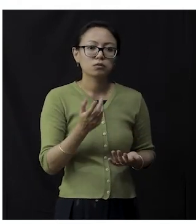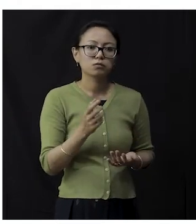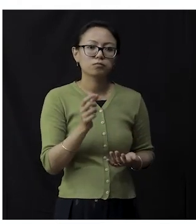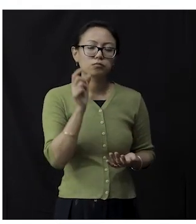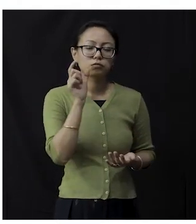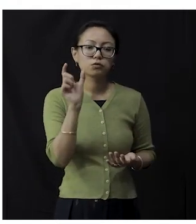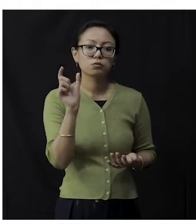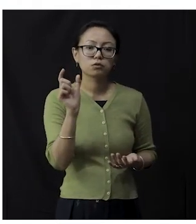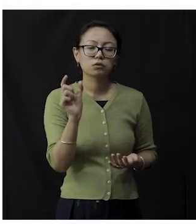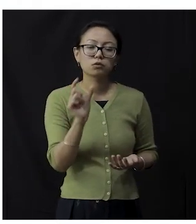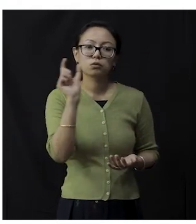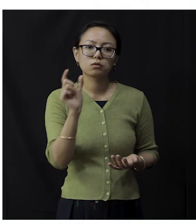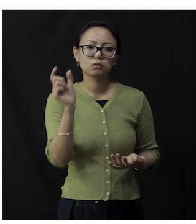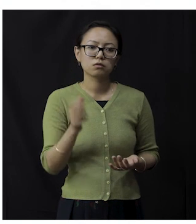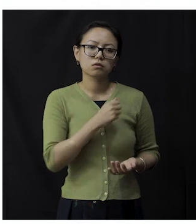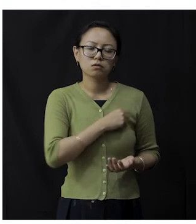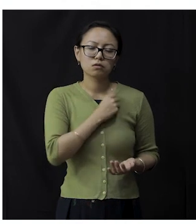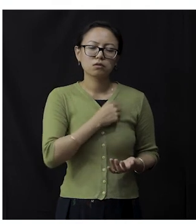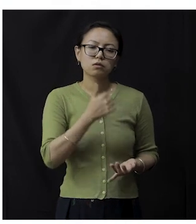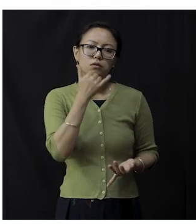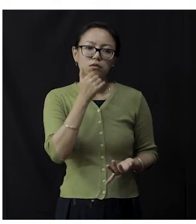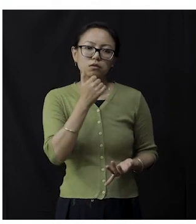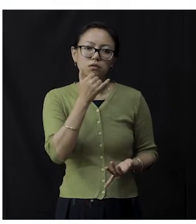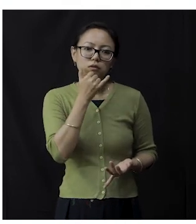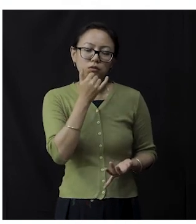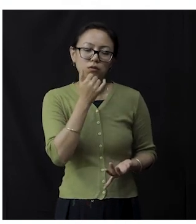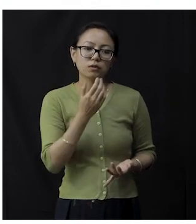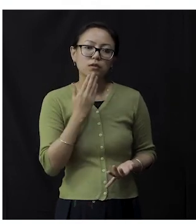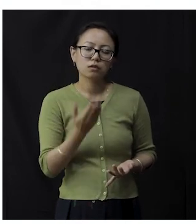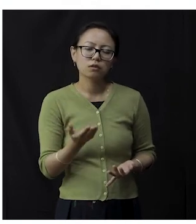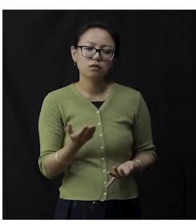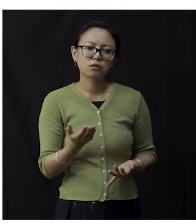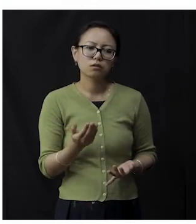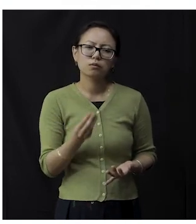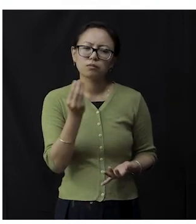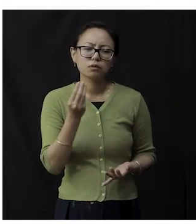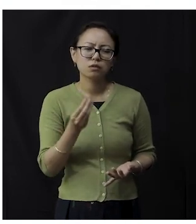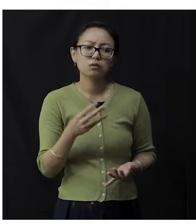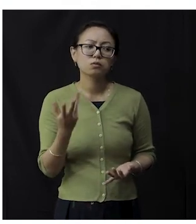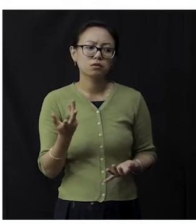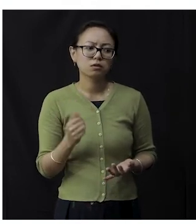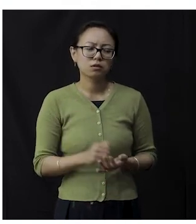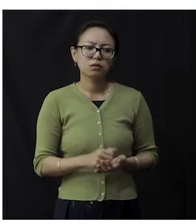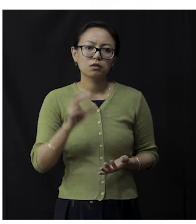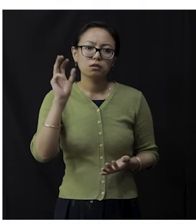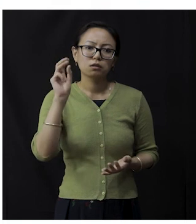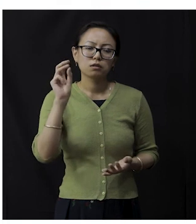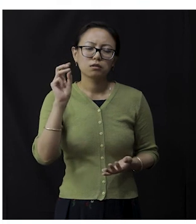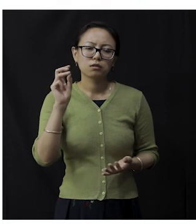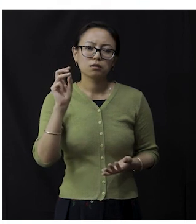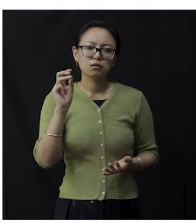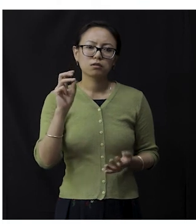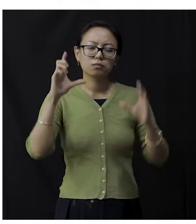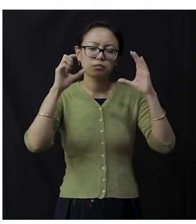or excuse me? The third picture is there is a lady who's gifting something to somebody. Oh, I wish I